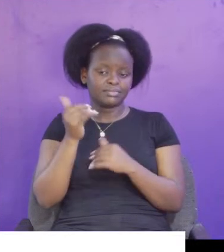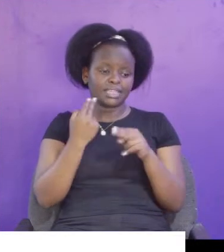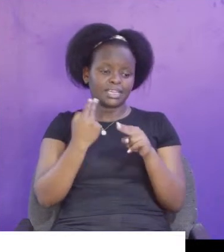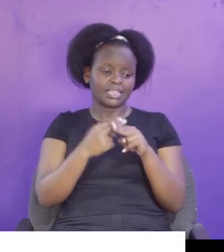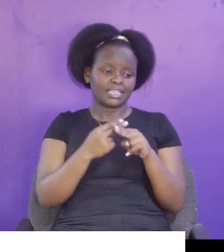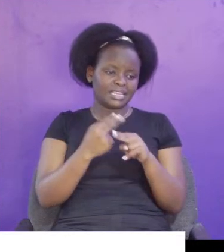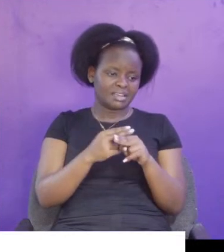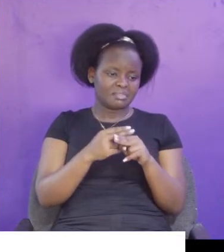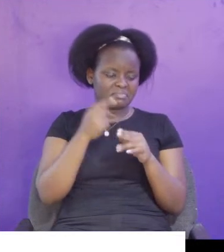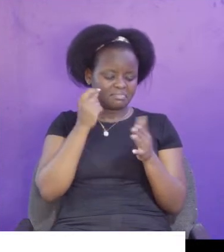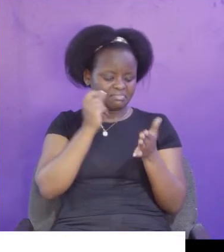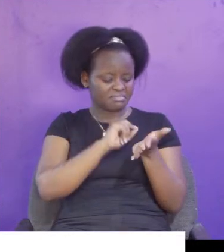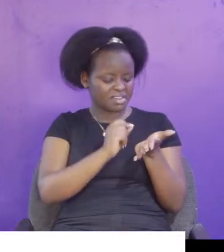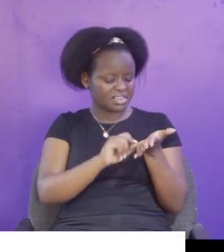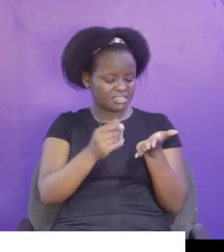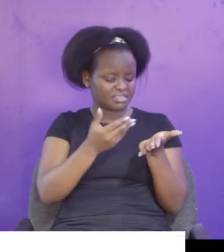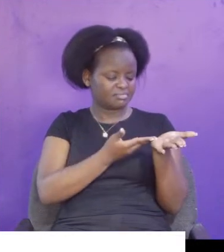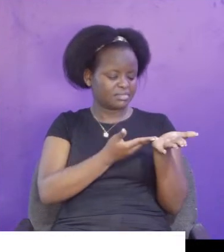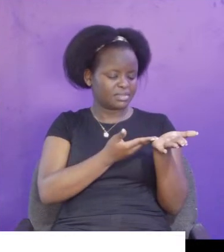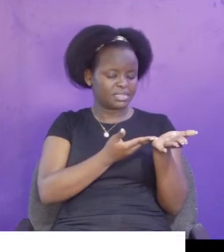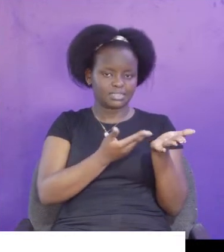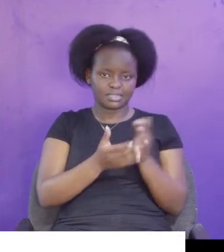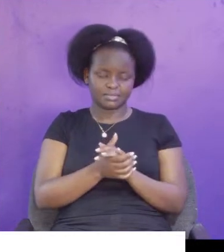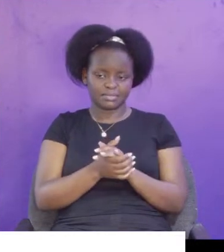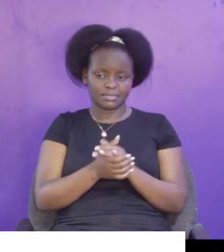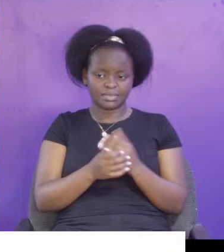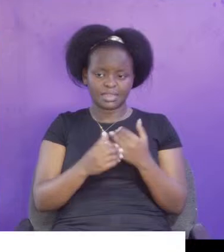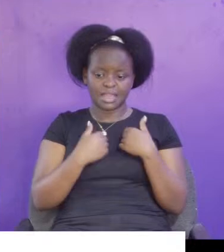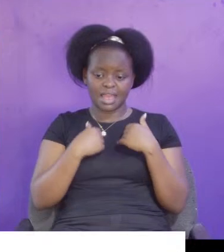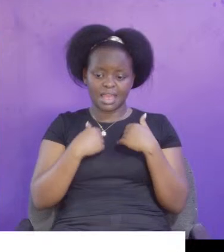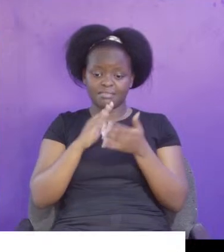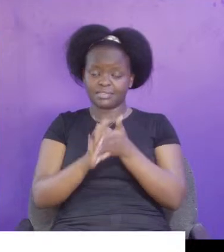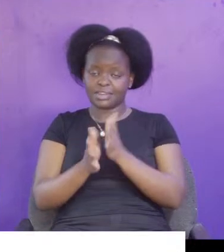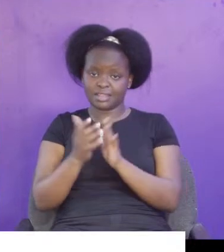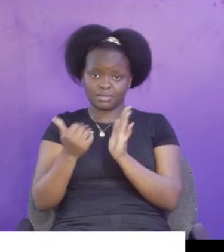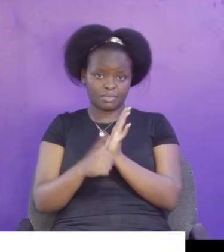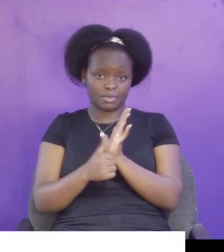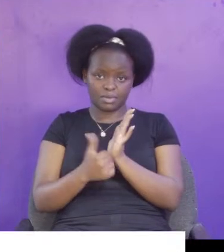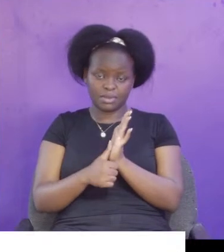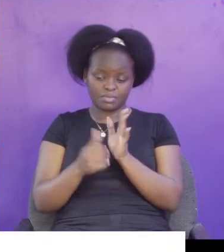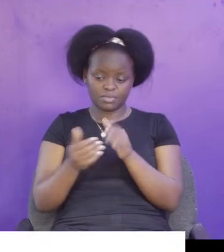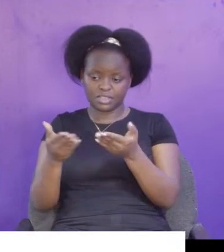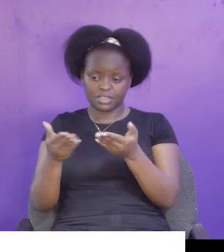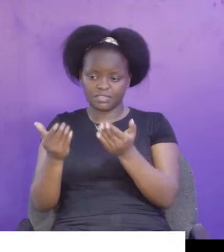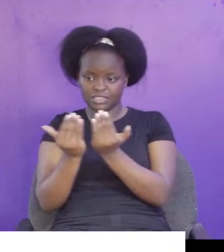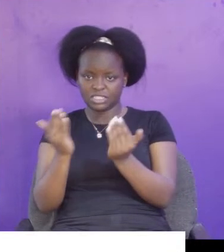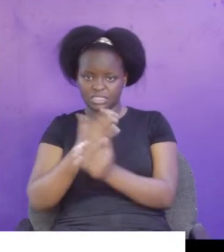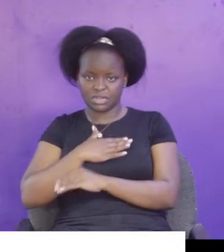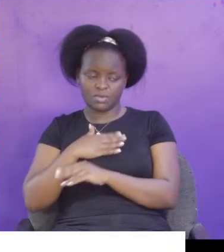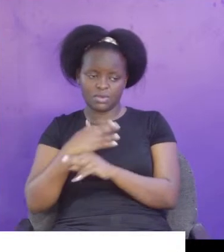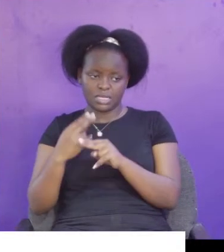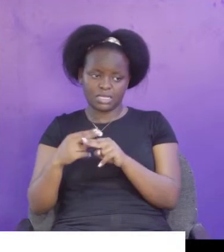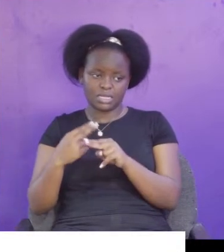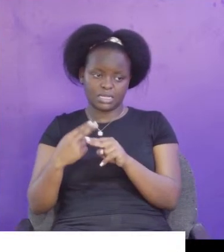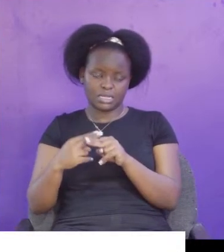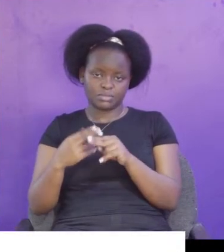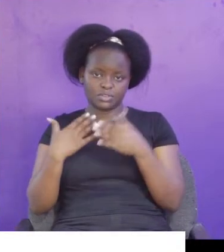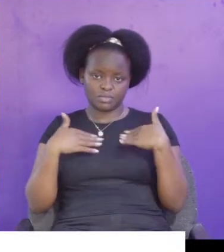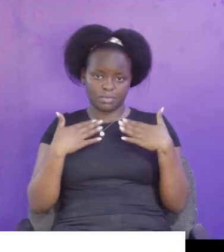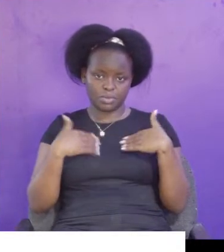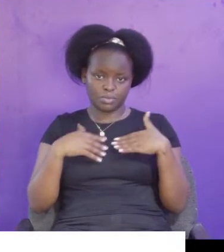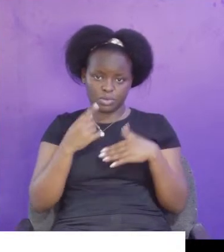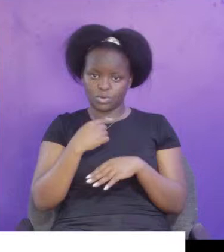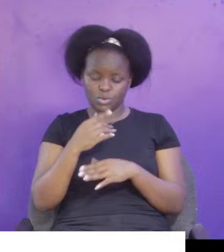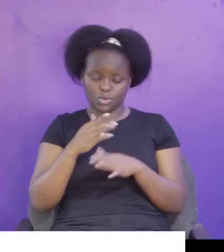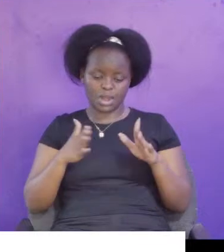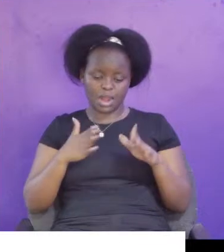somewhere. There's nothing wrong with giving our children the names of the people who in our lives